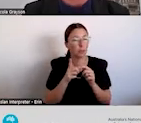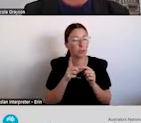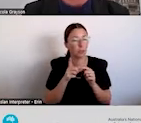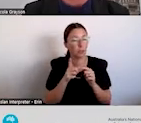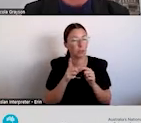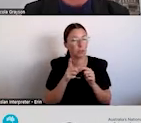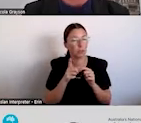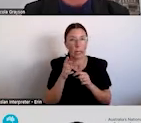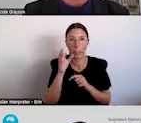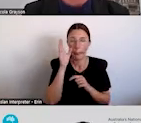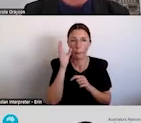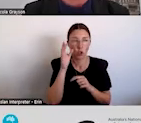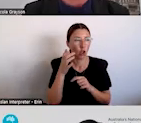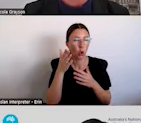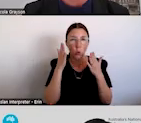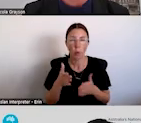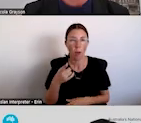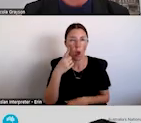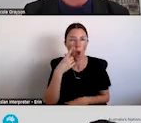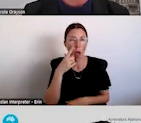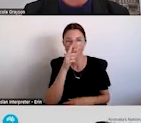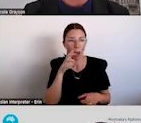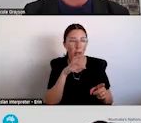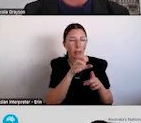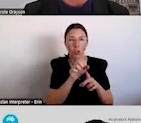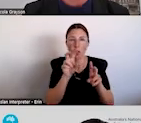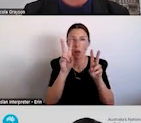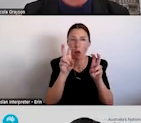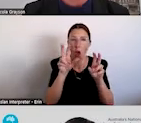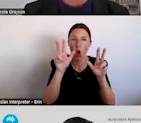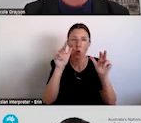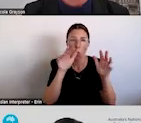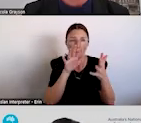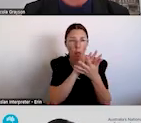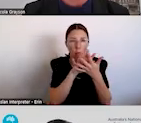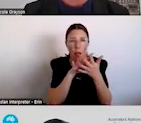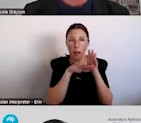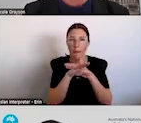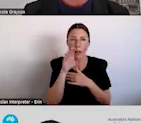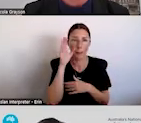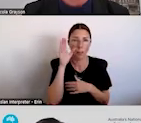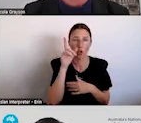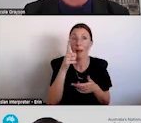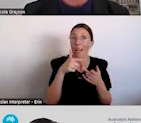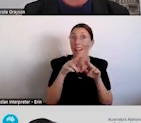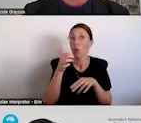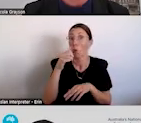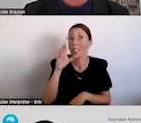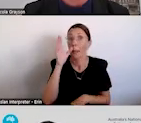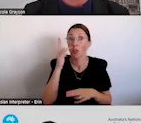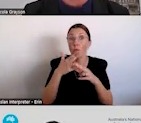time the human eyes cannot detect that noise at all. But if you're using that image for industrial purposes, for other